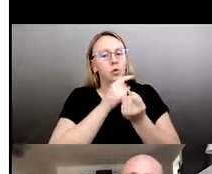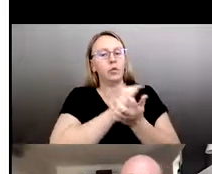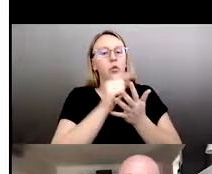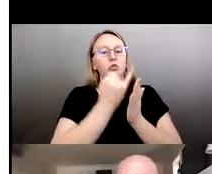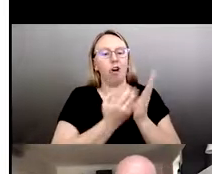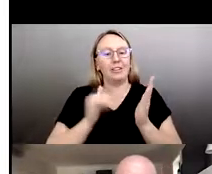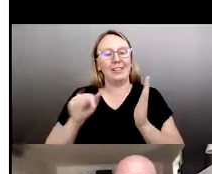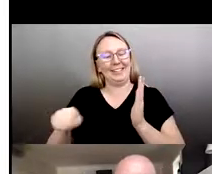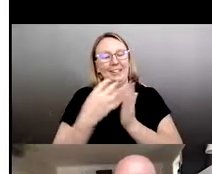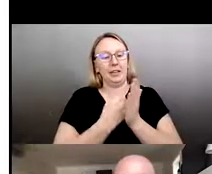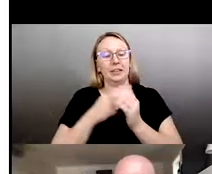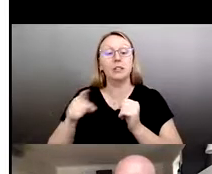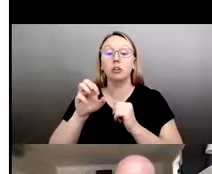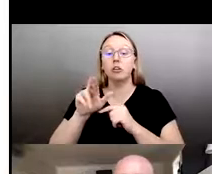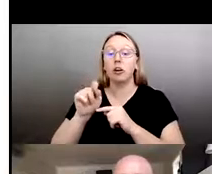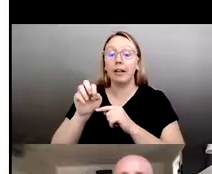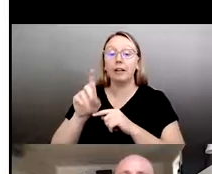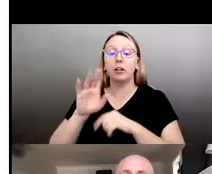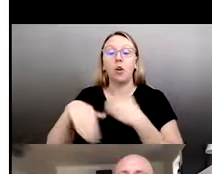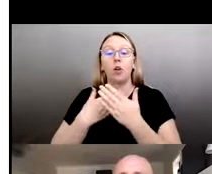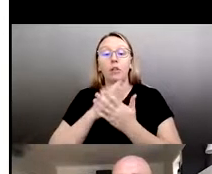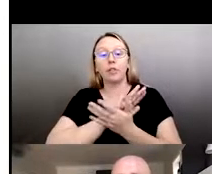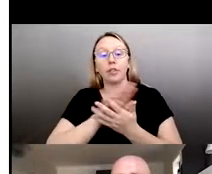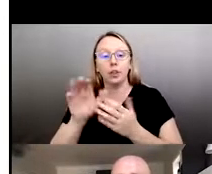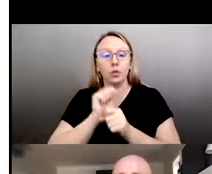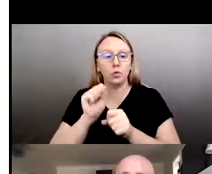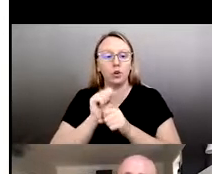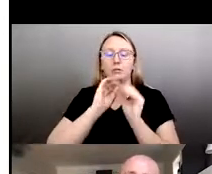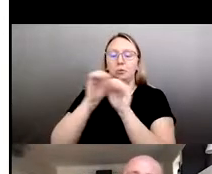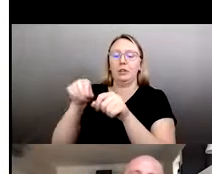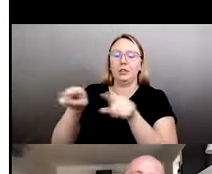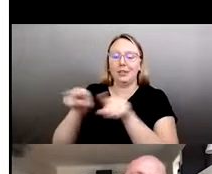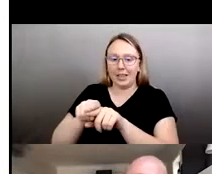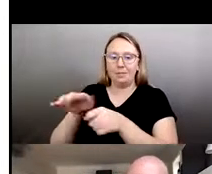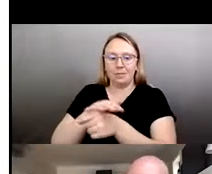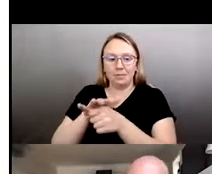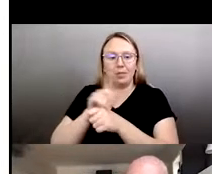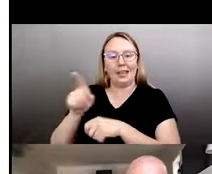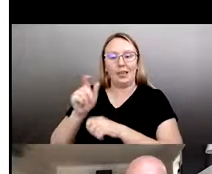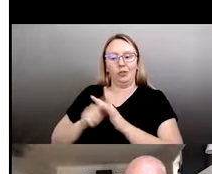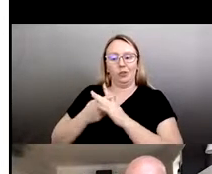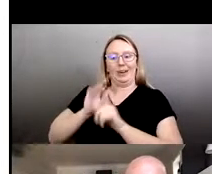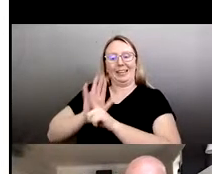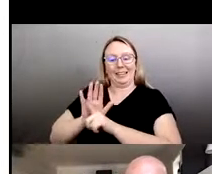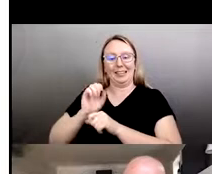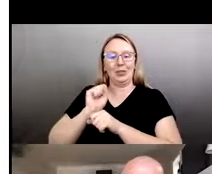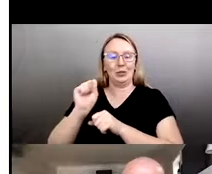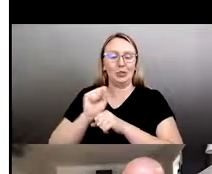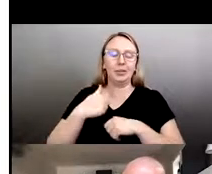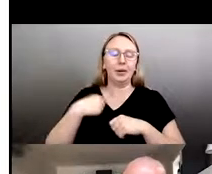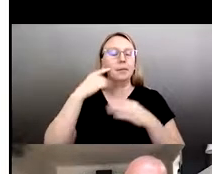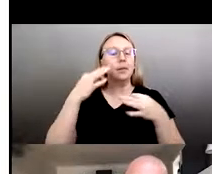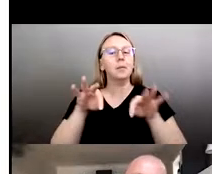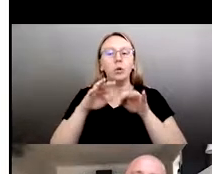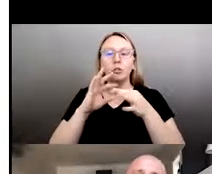He curated Aldo Piacenza's work into the exact same venue, the Hyde Park Art Center, that launched his own career. And so I think it's very important to note